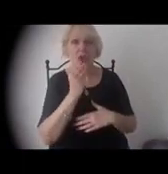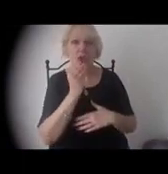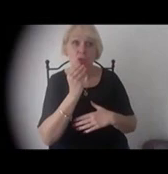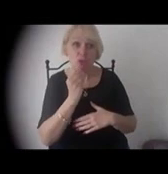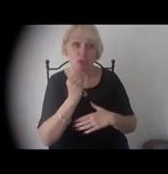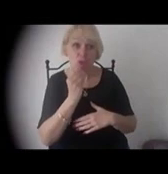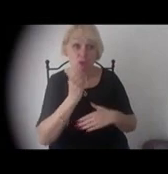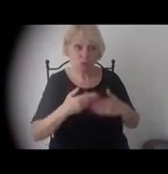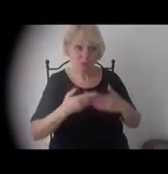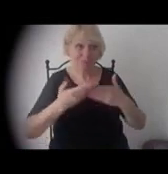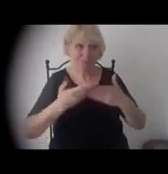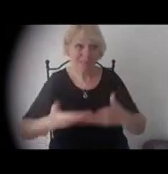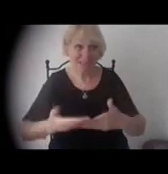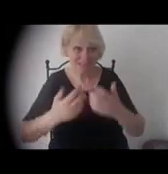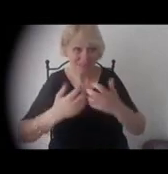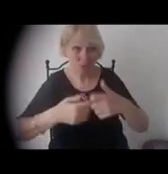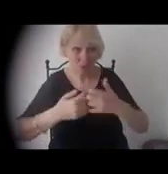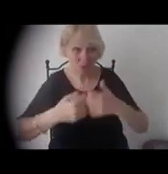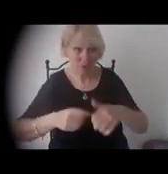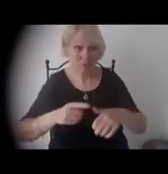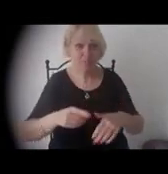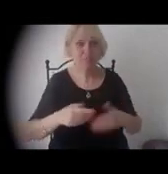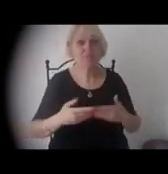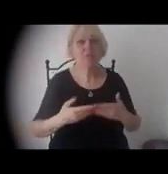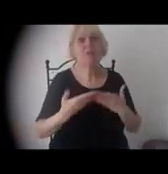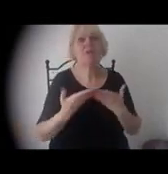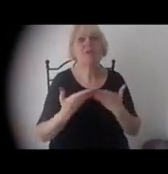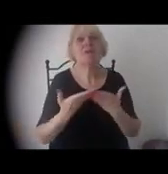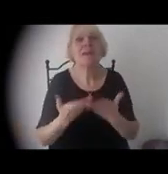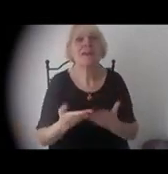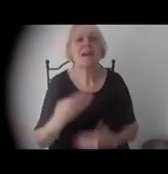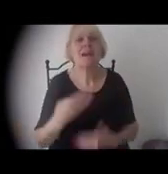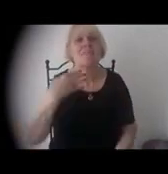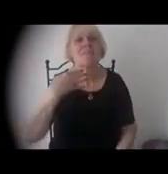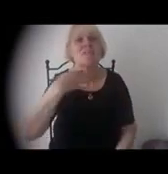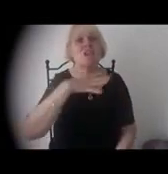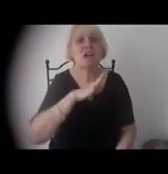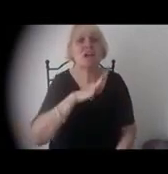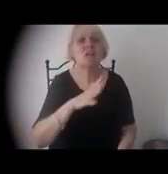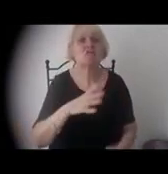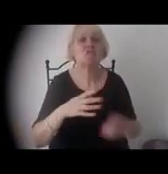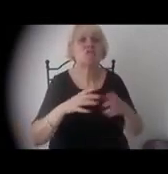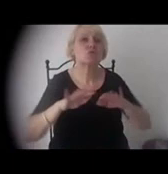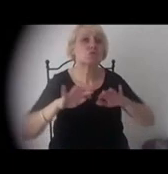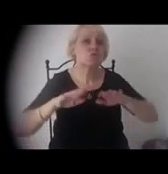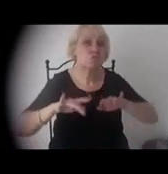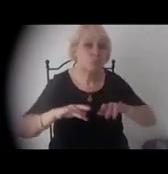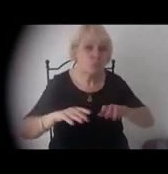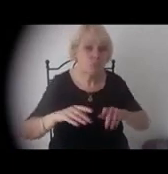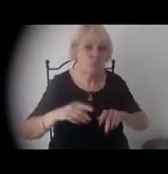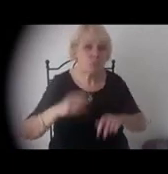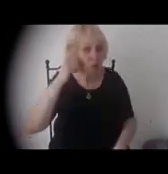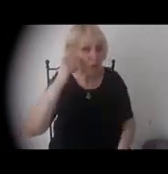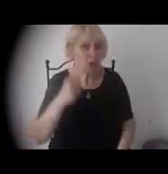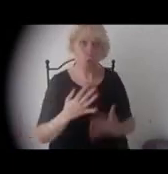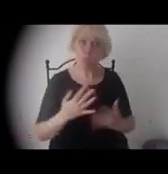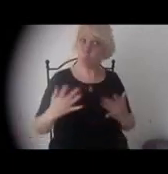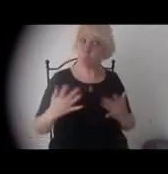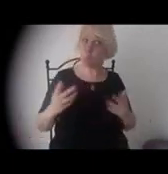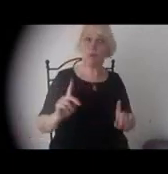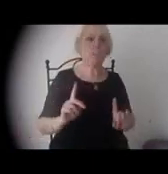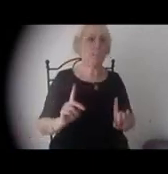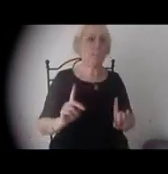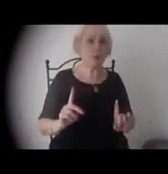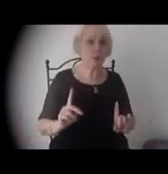actually it isn't when you're thinking there are over 50,000 pupils in Enfield schools, and we're very worried about this. But actually